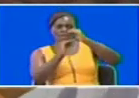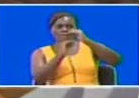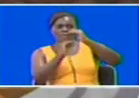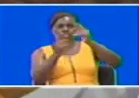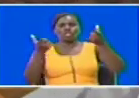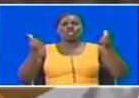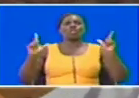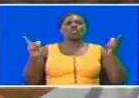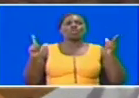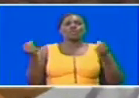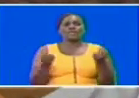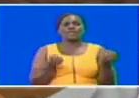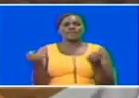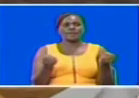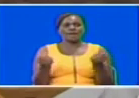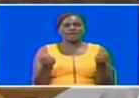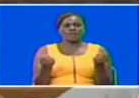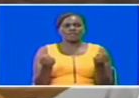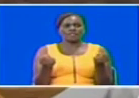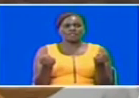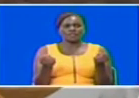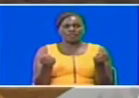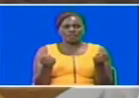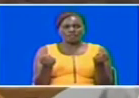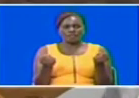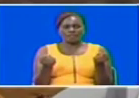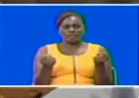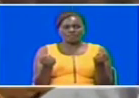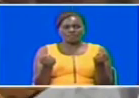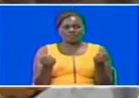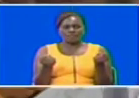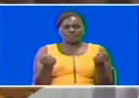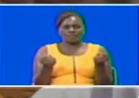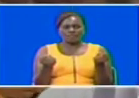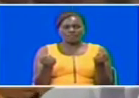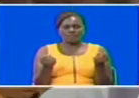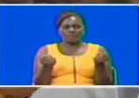truck drivers. Not the truck as a whole, truck as in